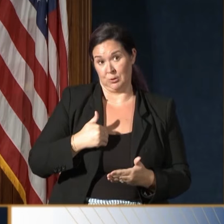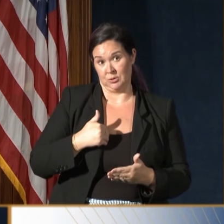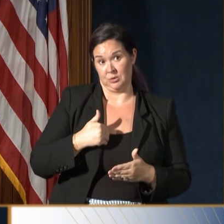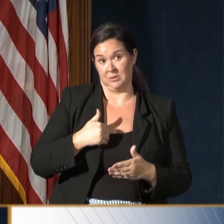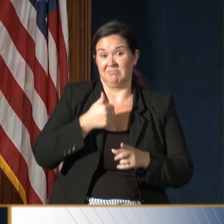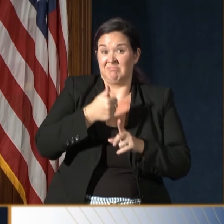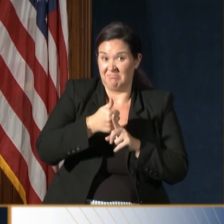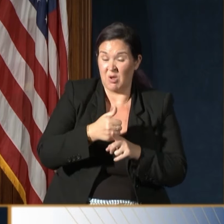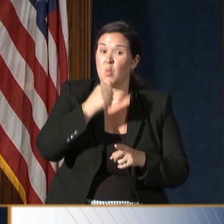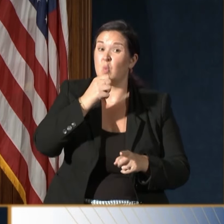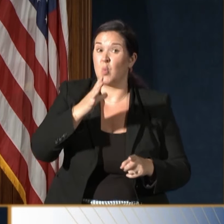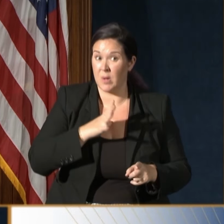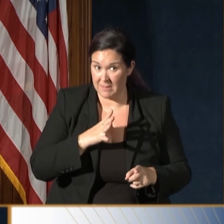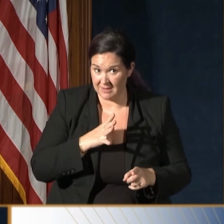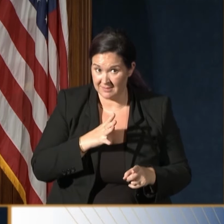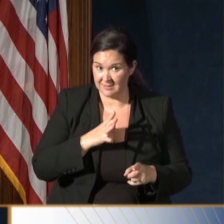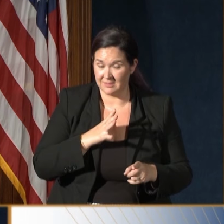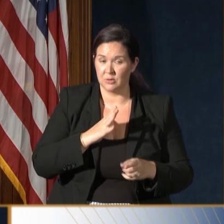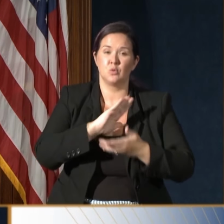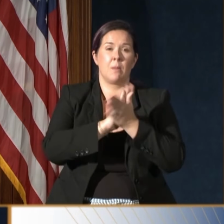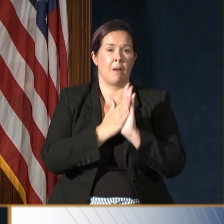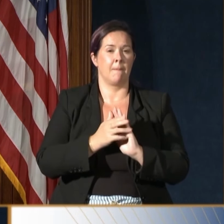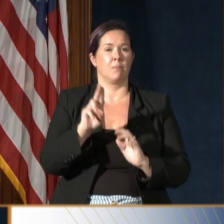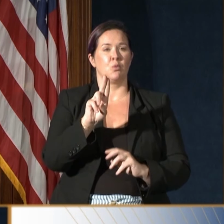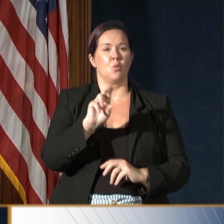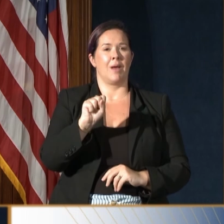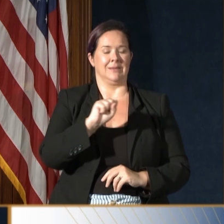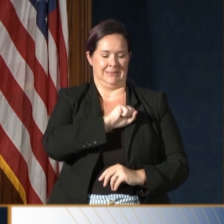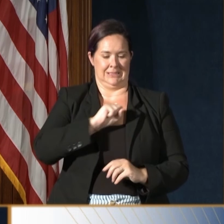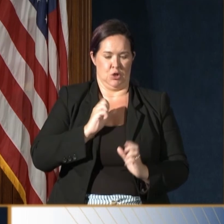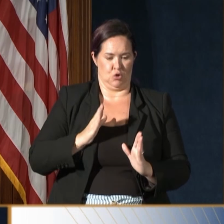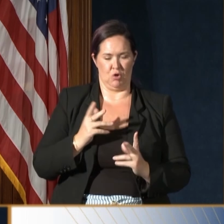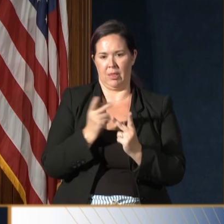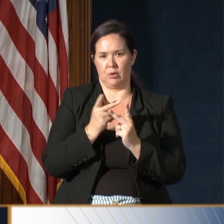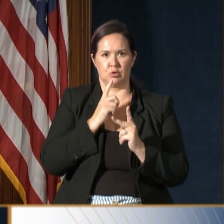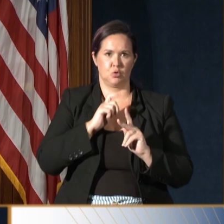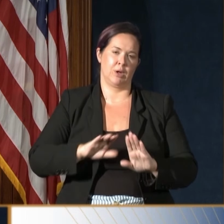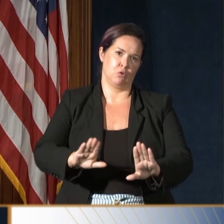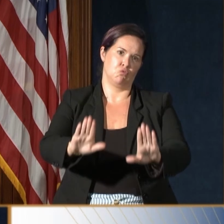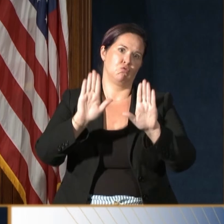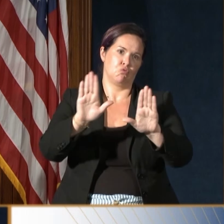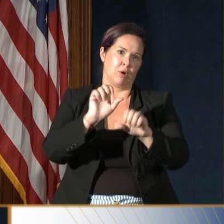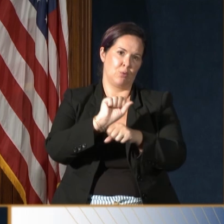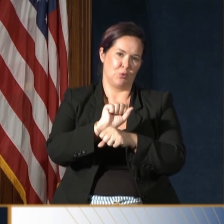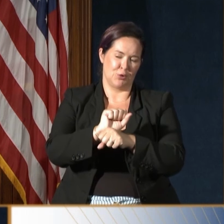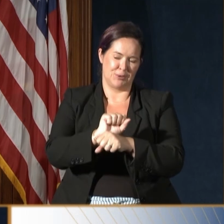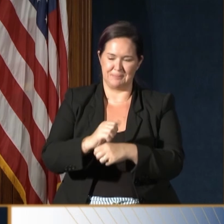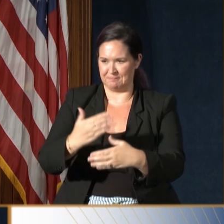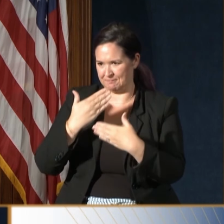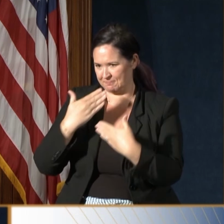members to the United States Senate, and they're doing an extraordinary job. Congratulations, Lisa.